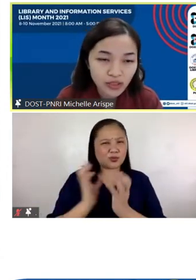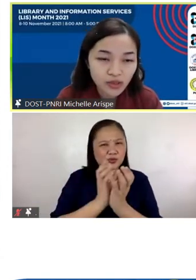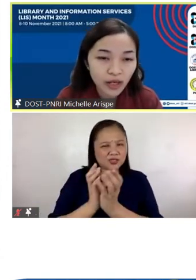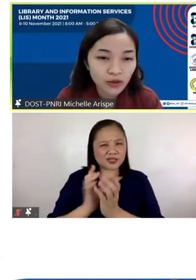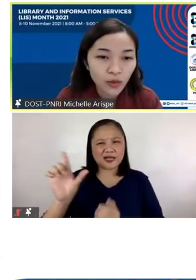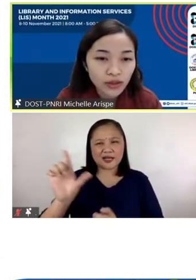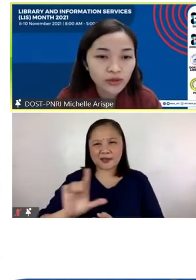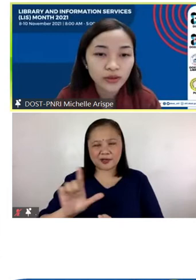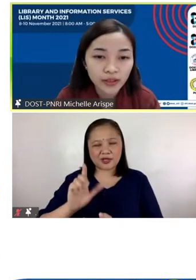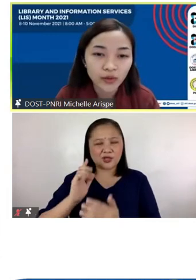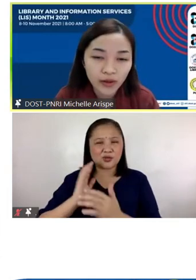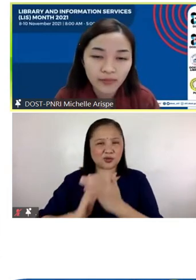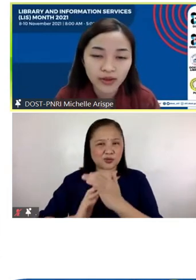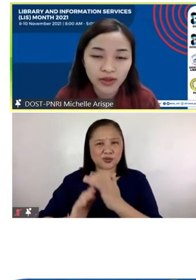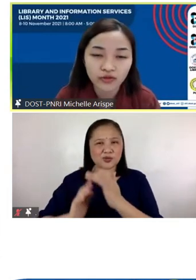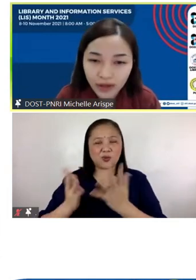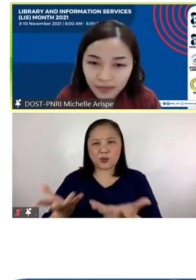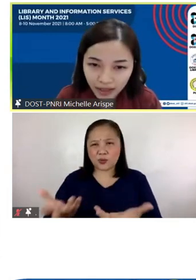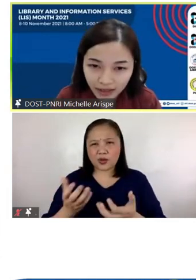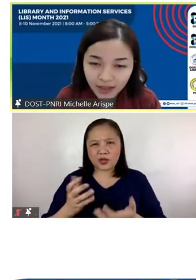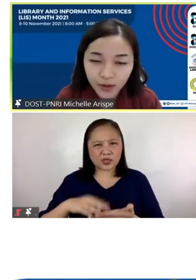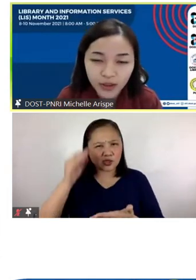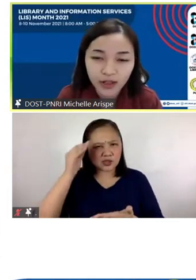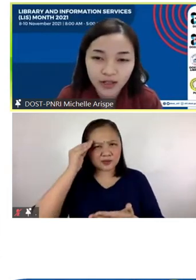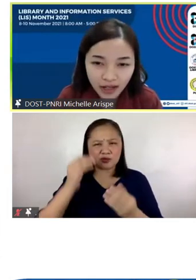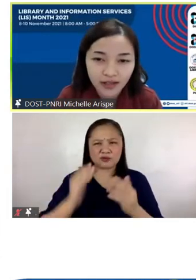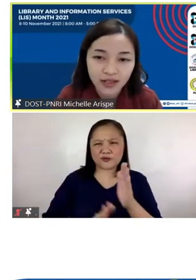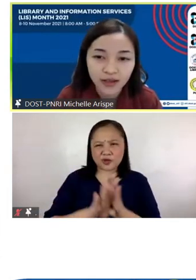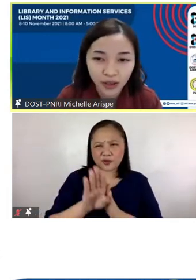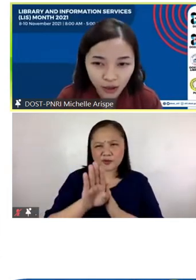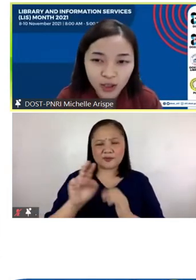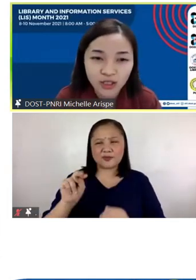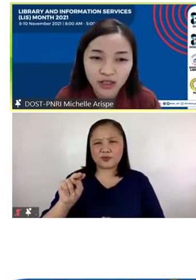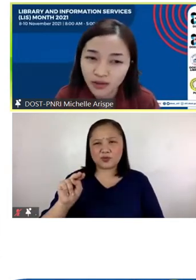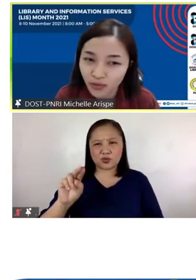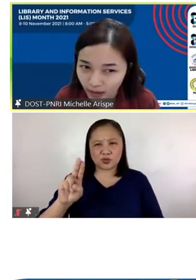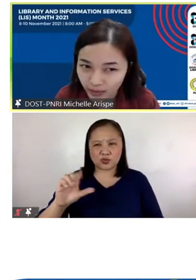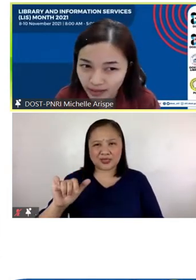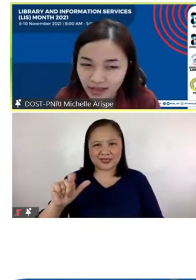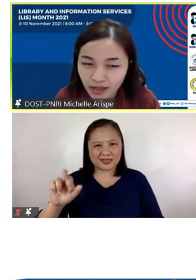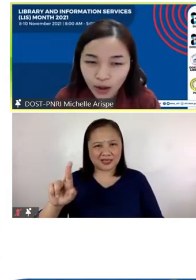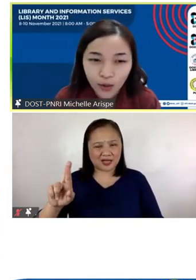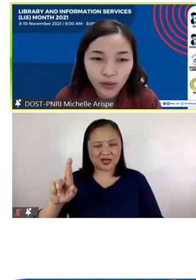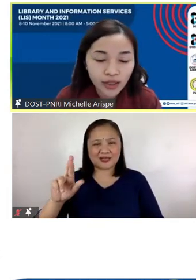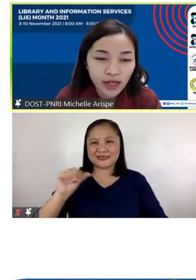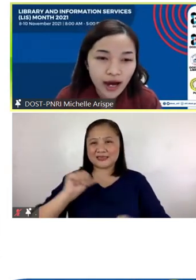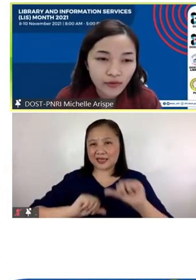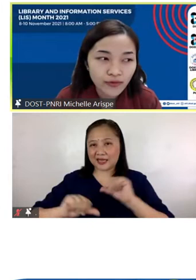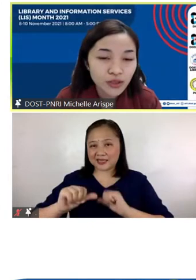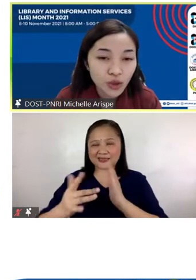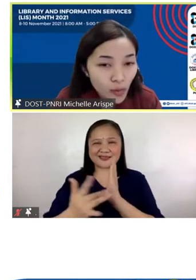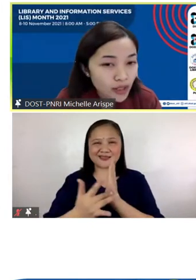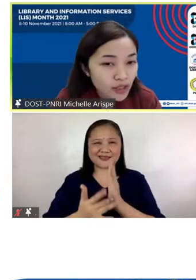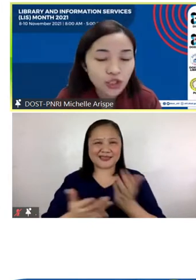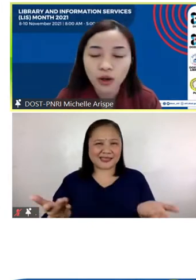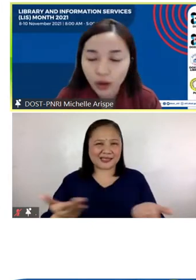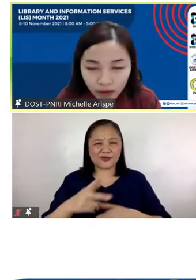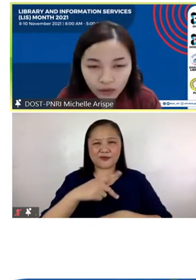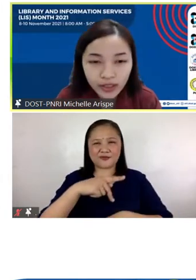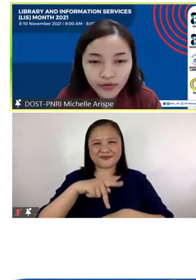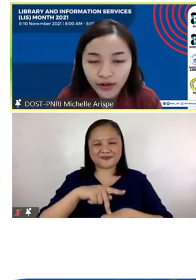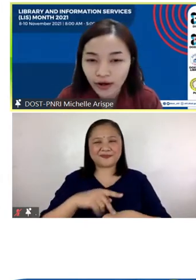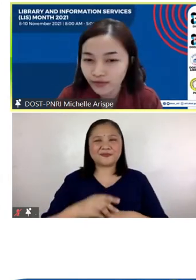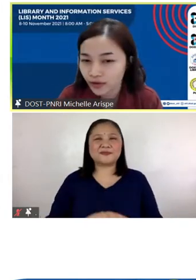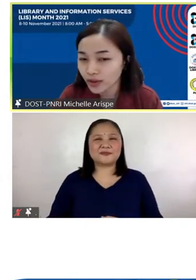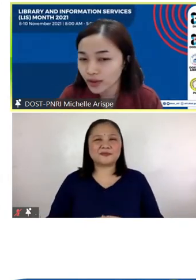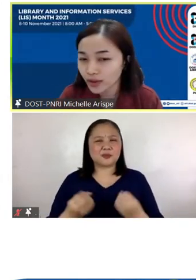library users might want to learn more about developments in nuclear science and technology in the Philippines. We have so much